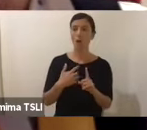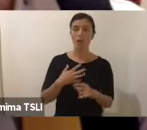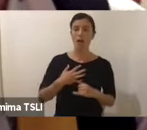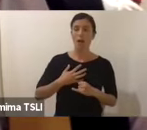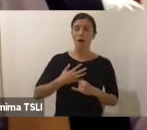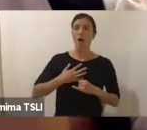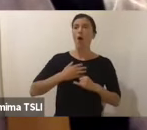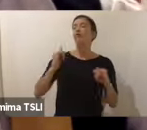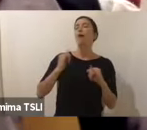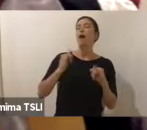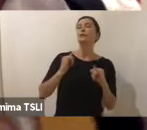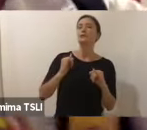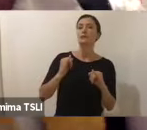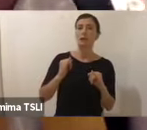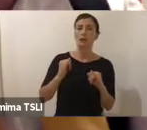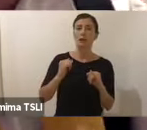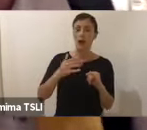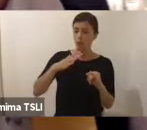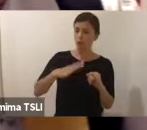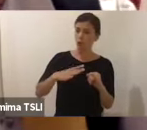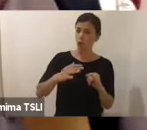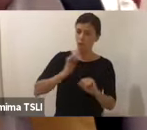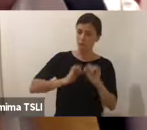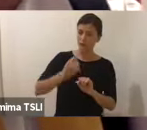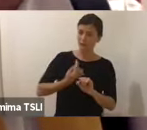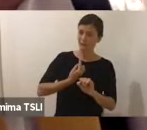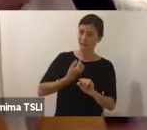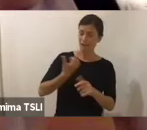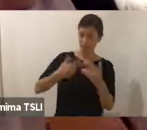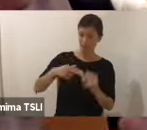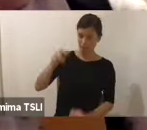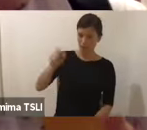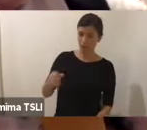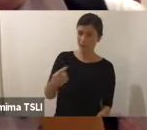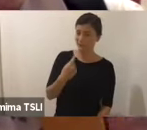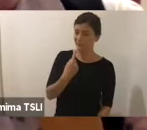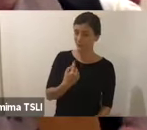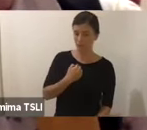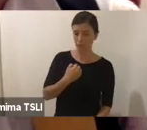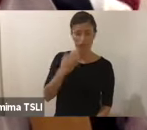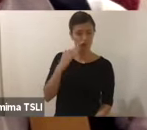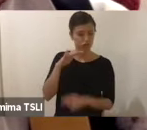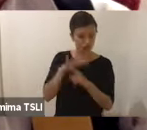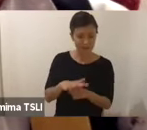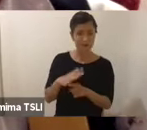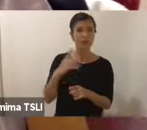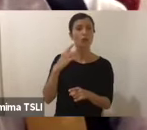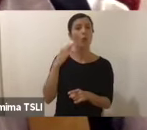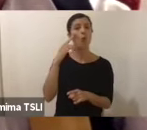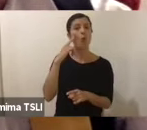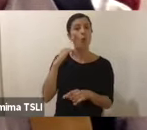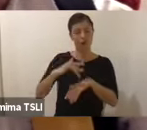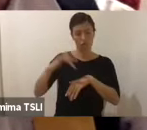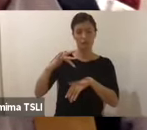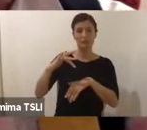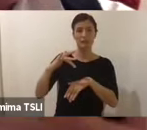myself and say no i'm not and etc and then i hope and i think i probably would then be able to step back from